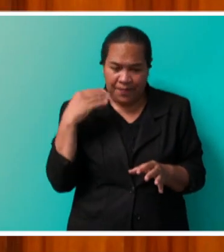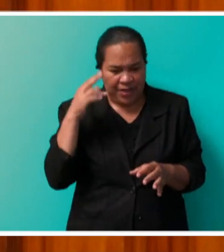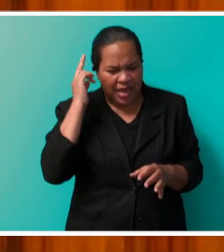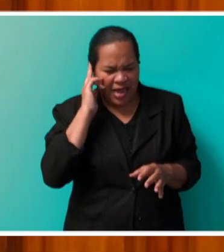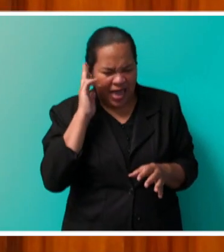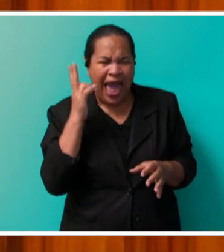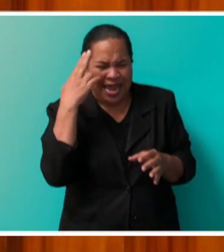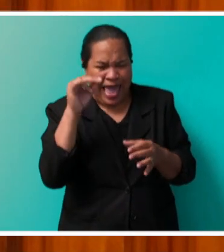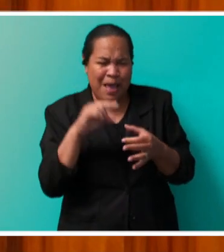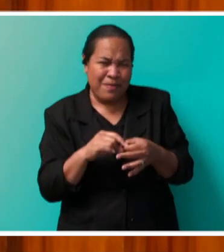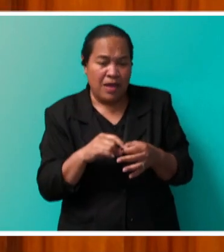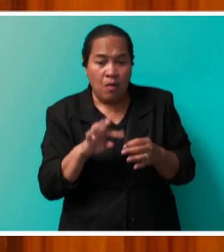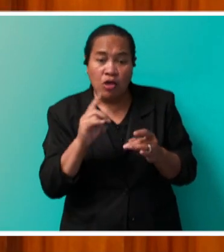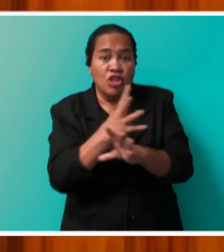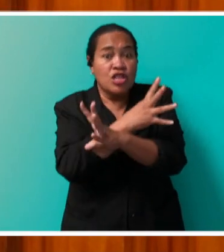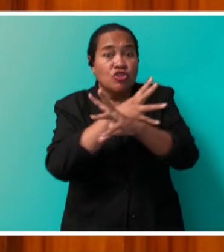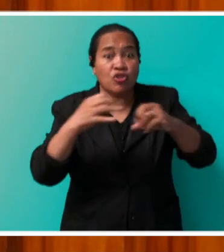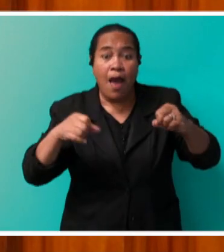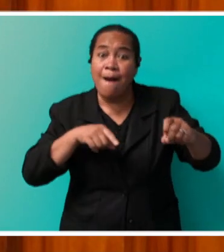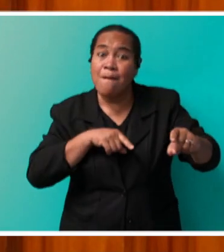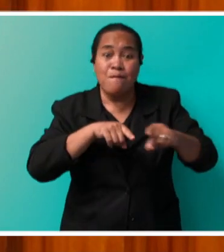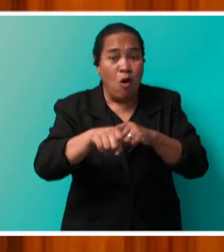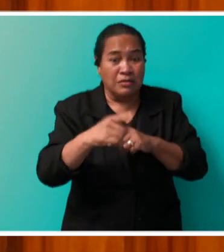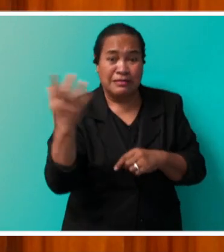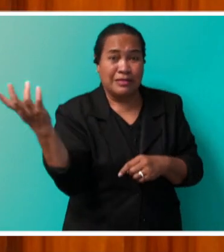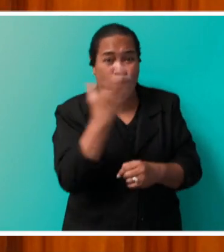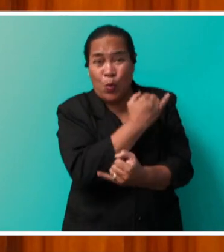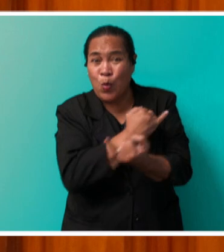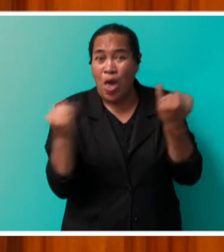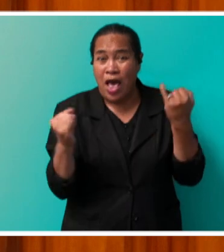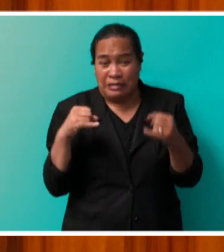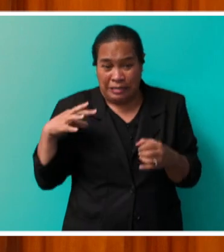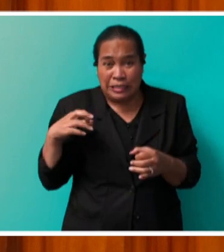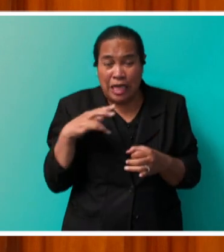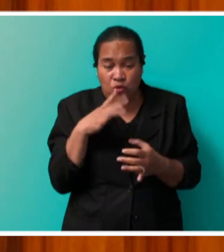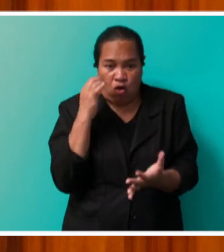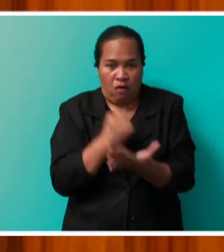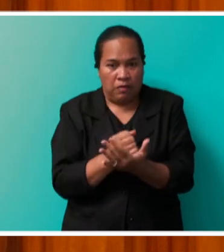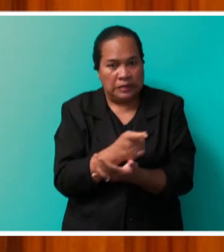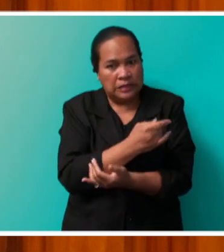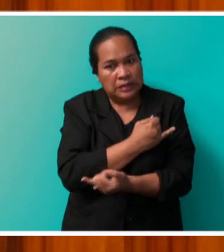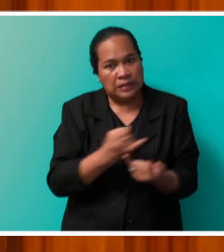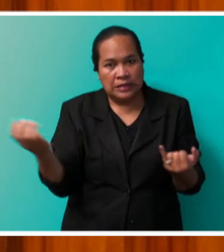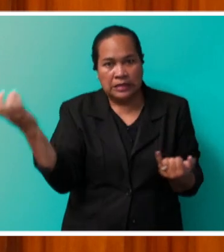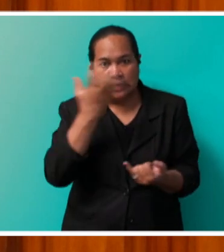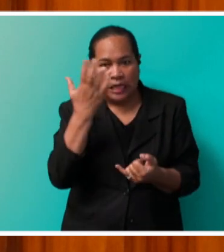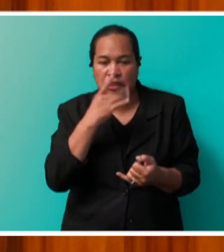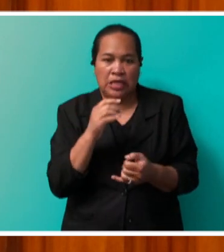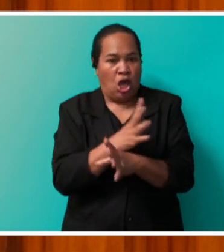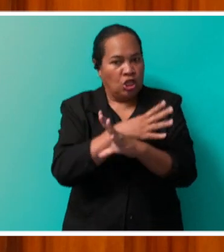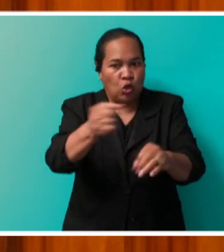Coptotomus gastroi, one of the most destructive termite species, was confirmed to be causing massive